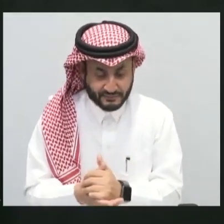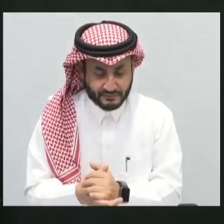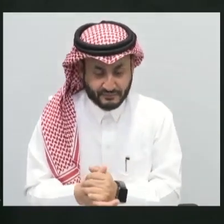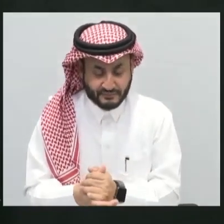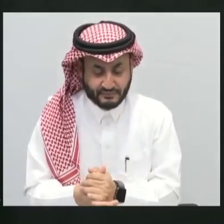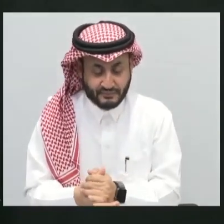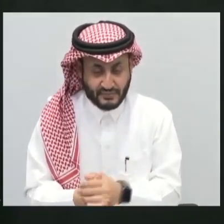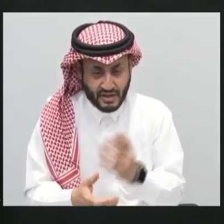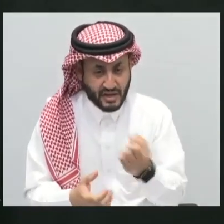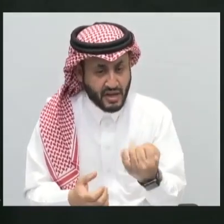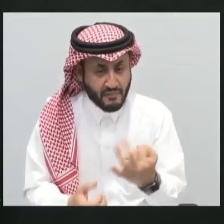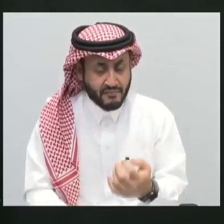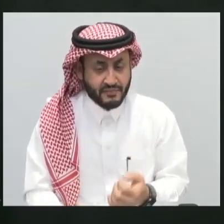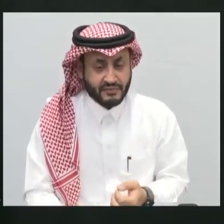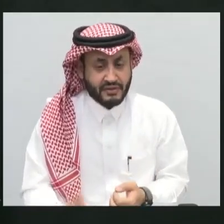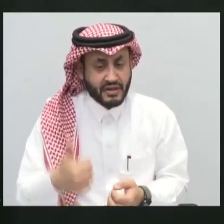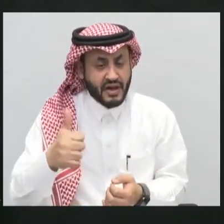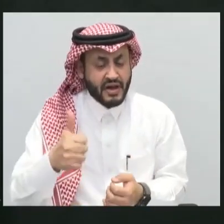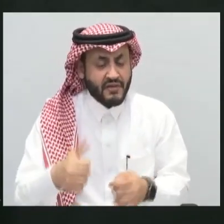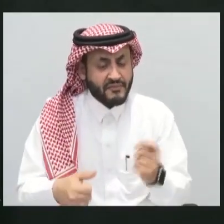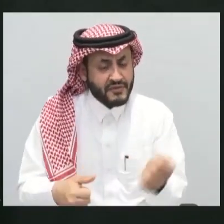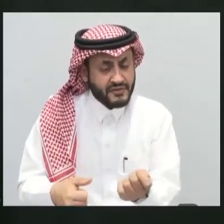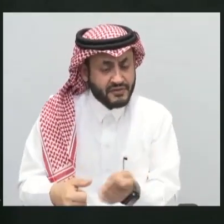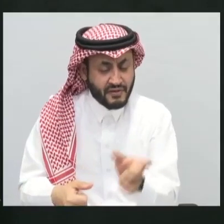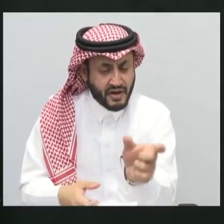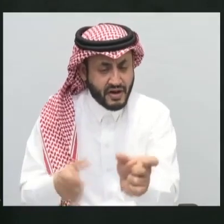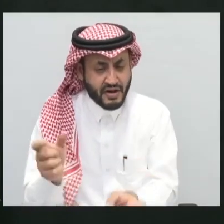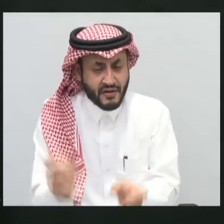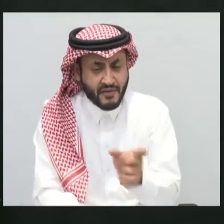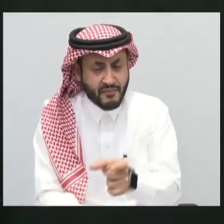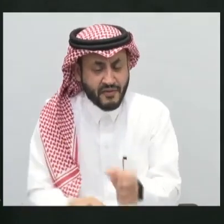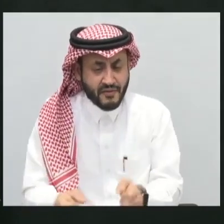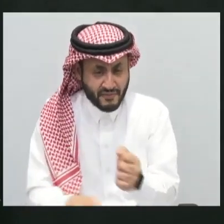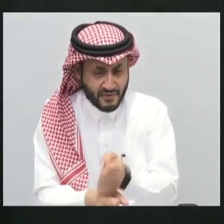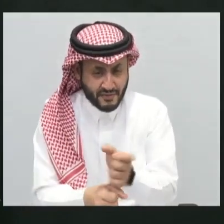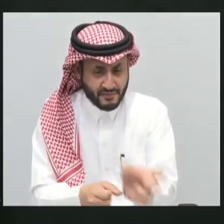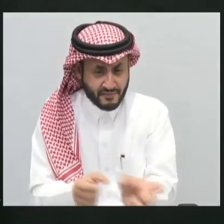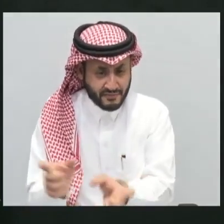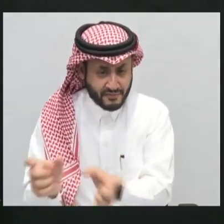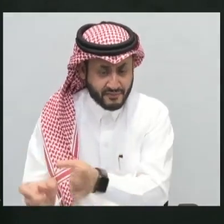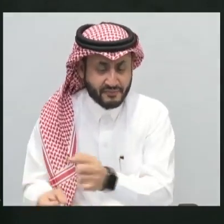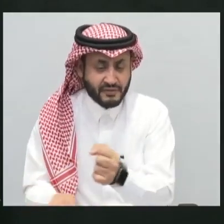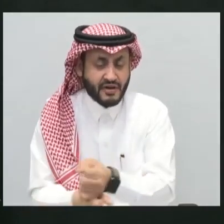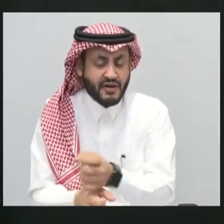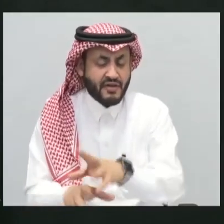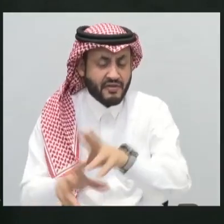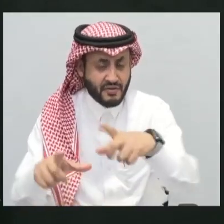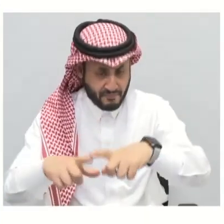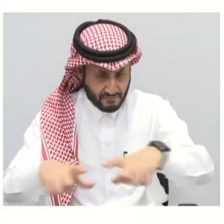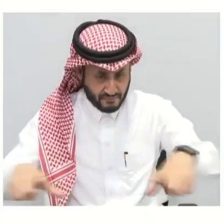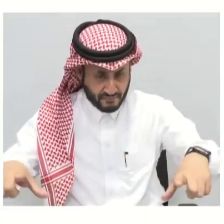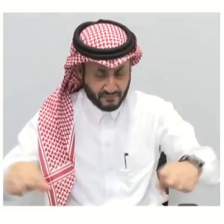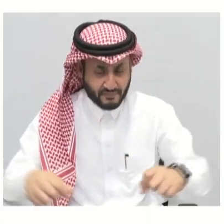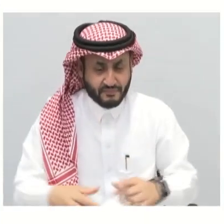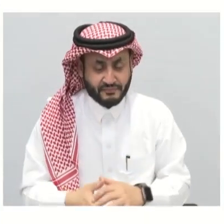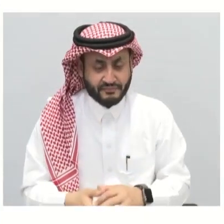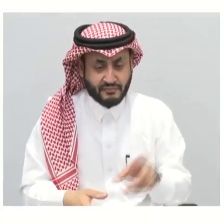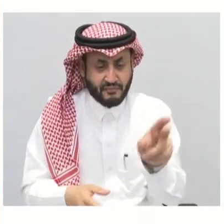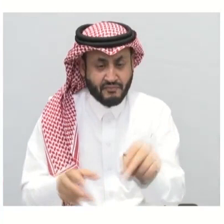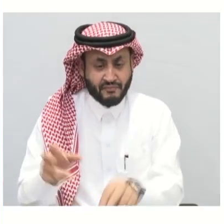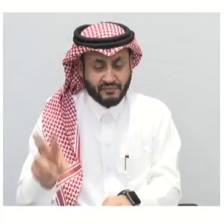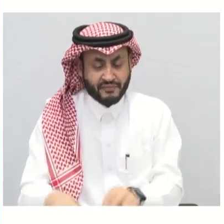10 sentences at each one of these actions. We're going to write sentences at each one of these